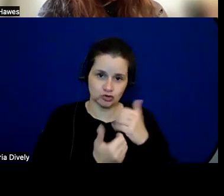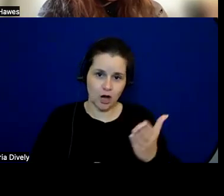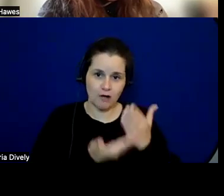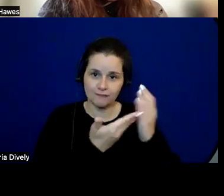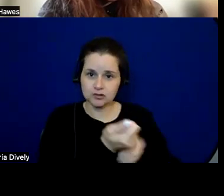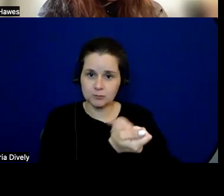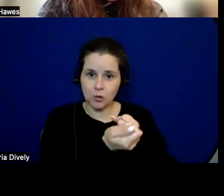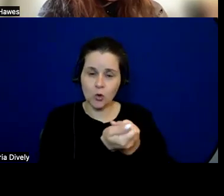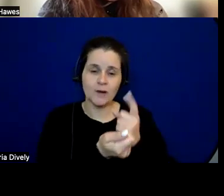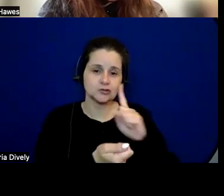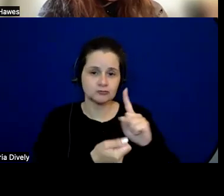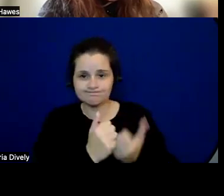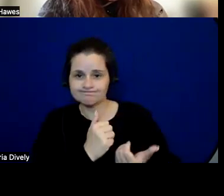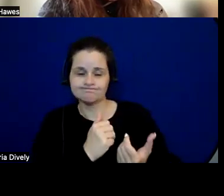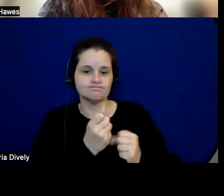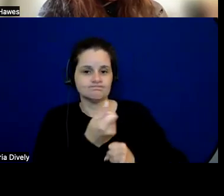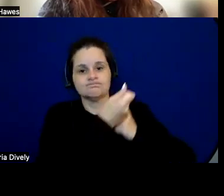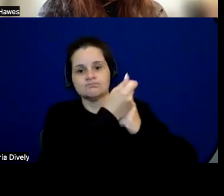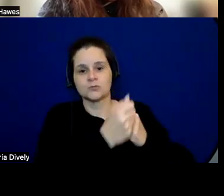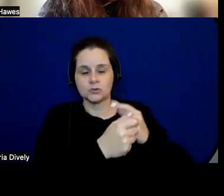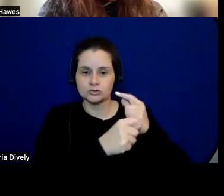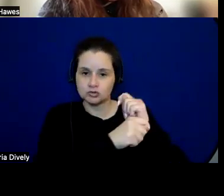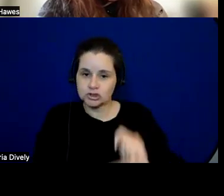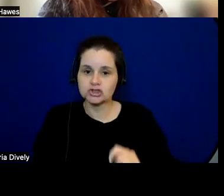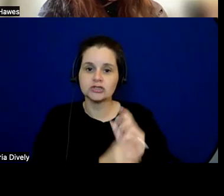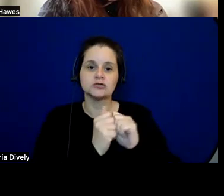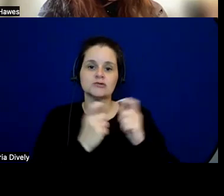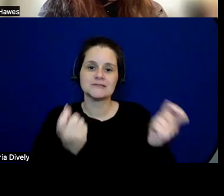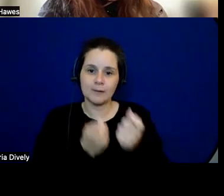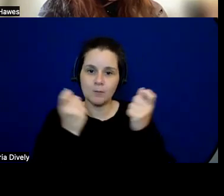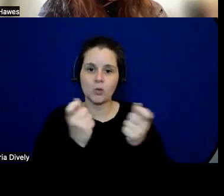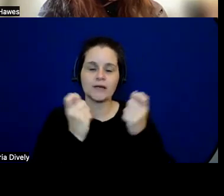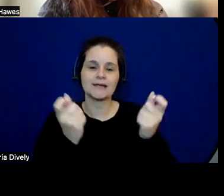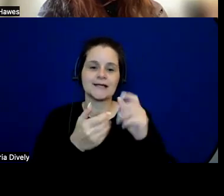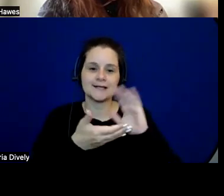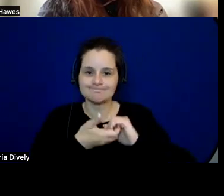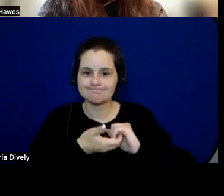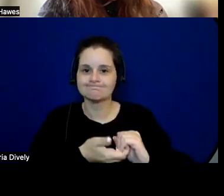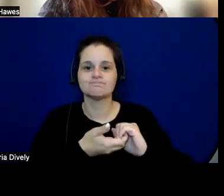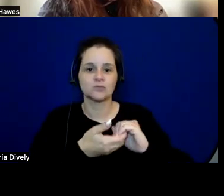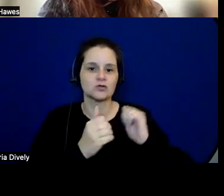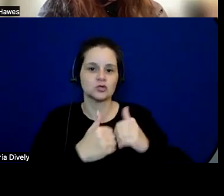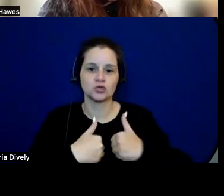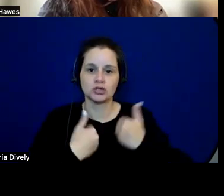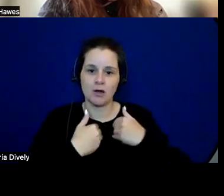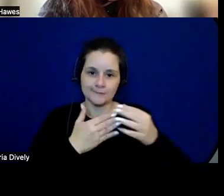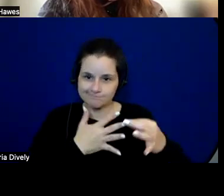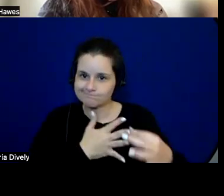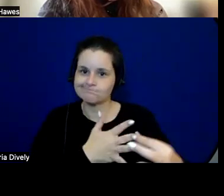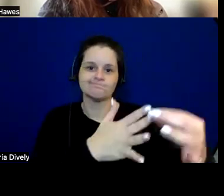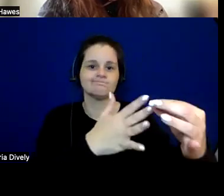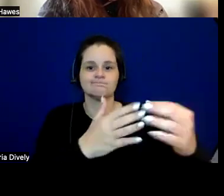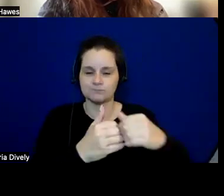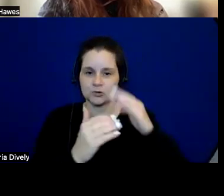on those traditions, making sure that these ceremonies are in place to kind of hold hand as someone emerges into young adulthood.